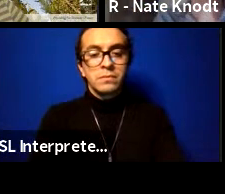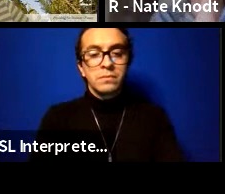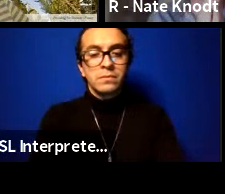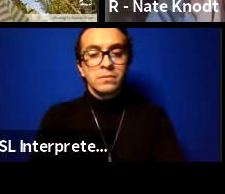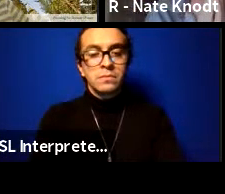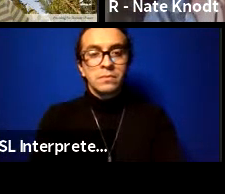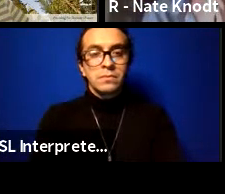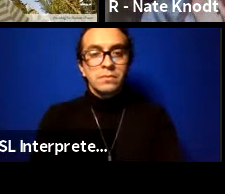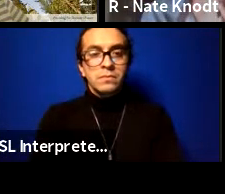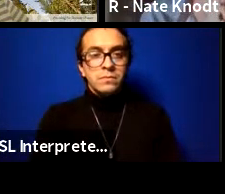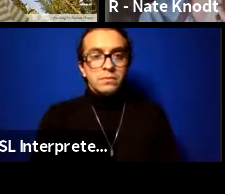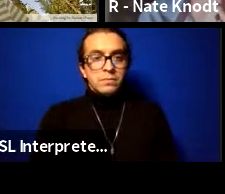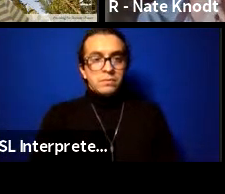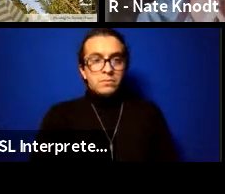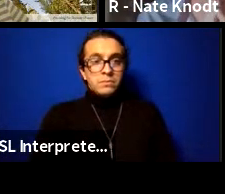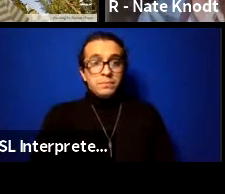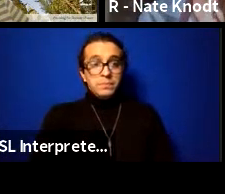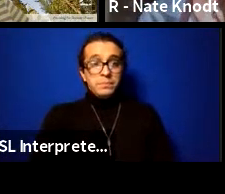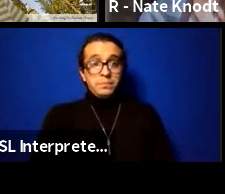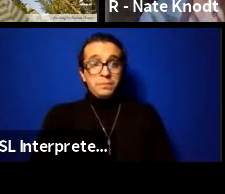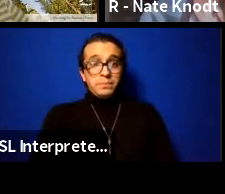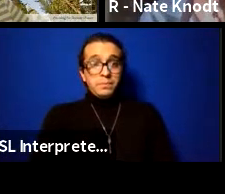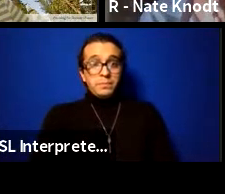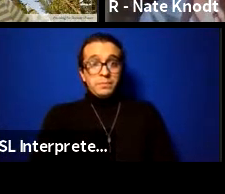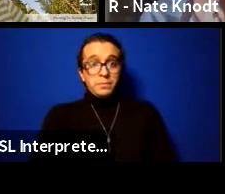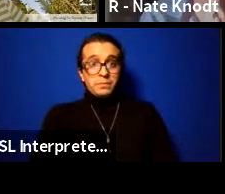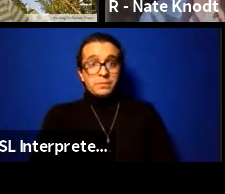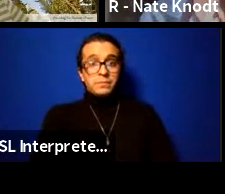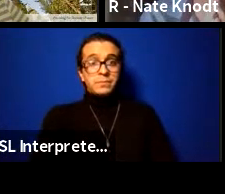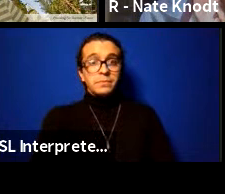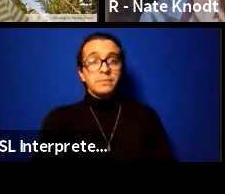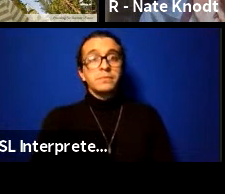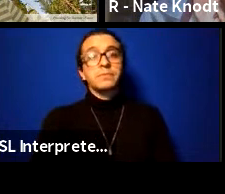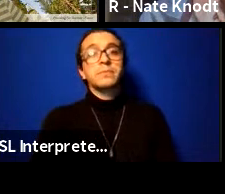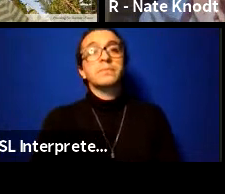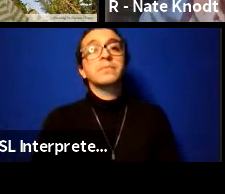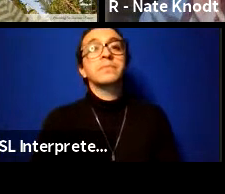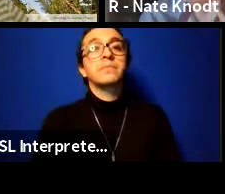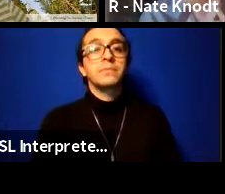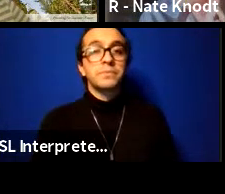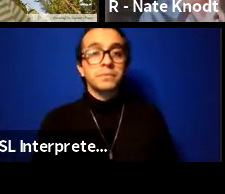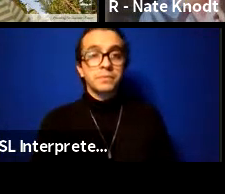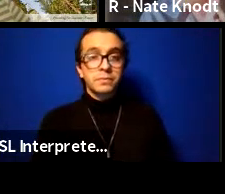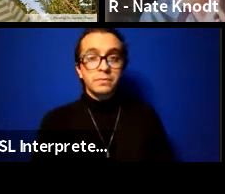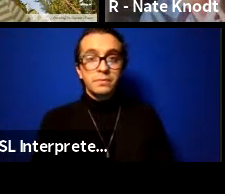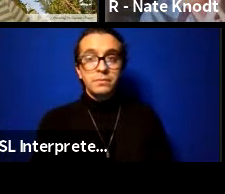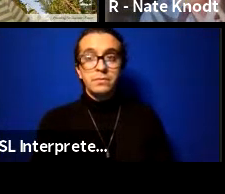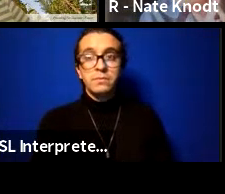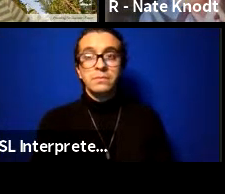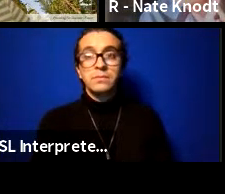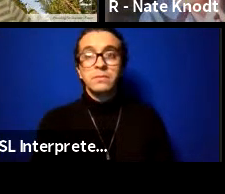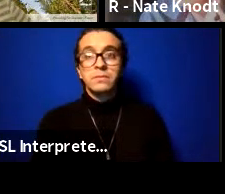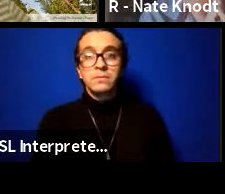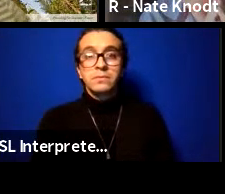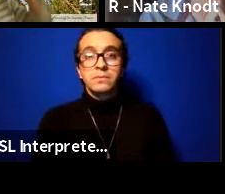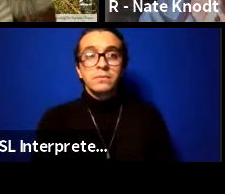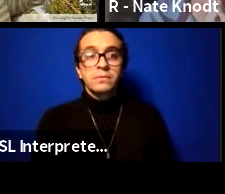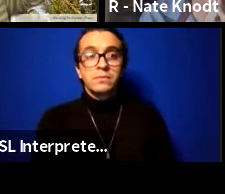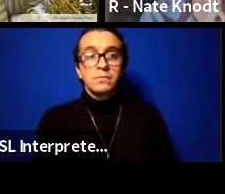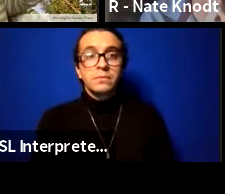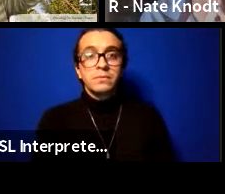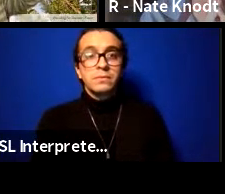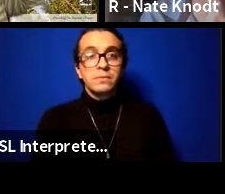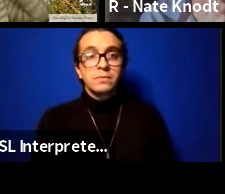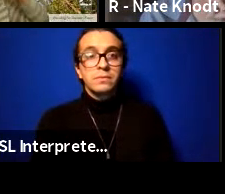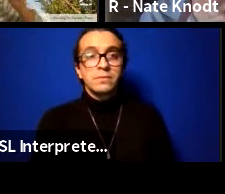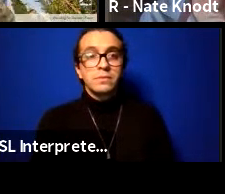think it was Kina Lima, and she's one of the commissioners that was formerly in the city. She called and she asked me, I